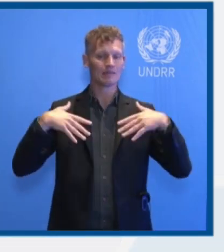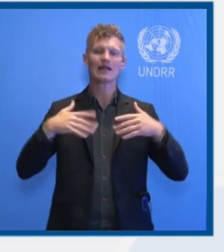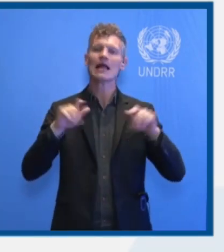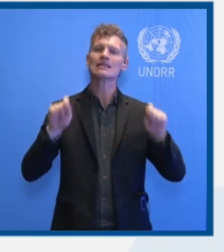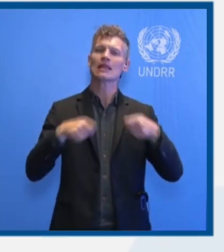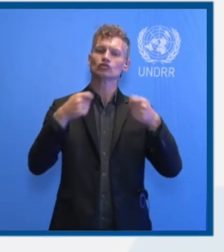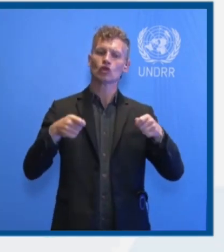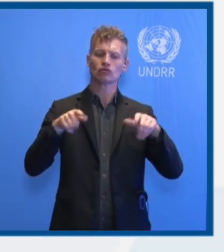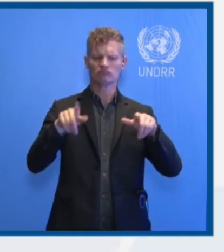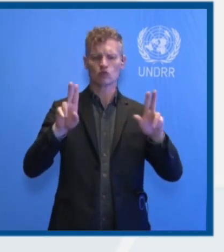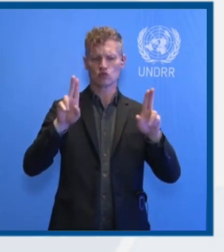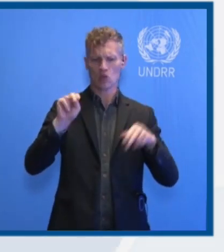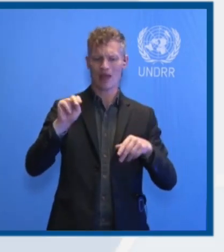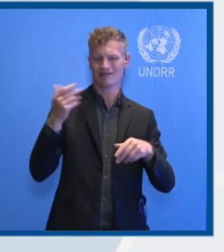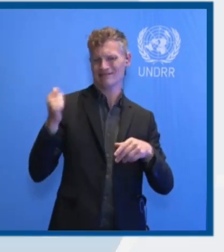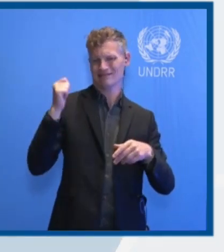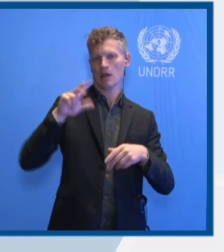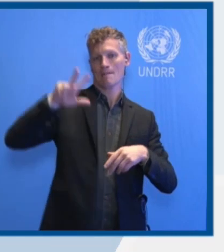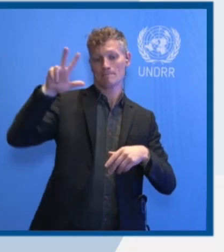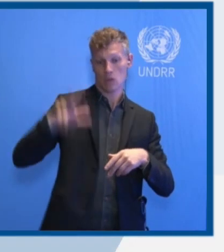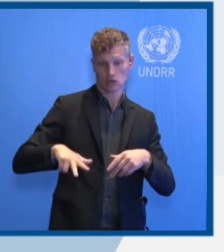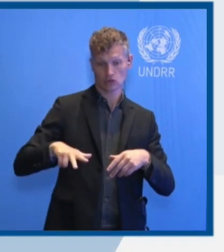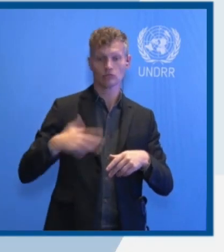to point out that we now have an